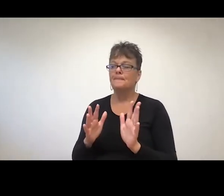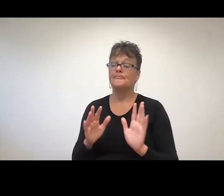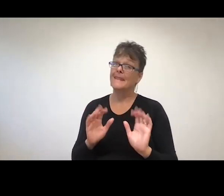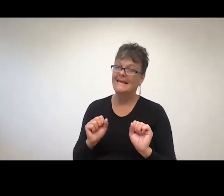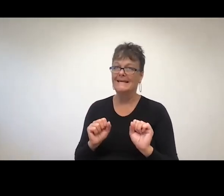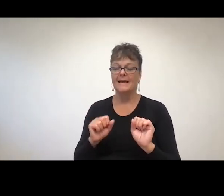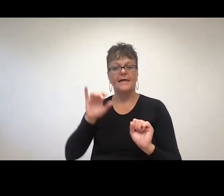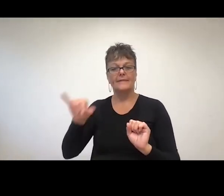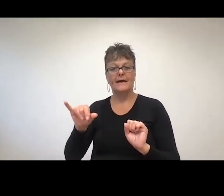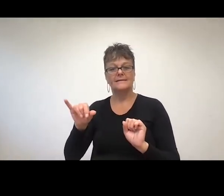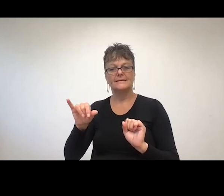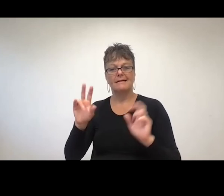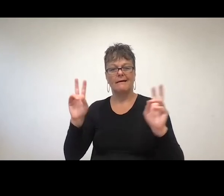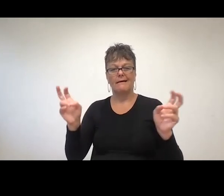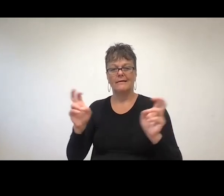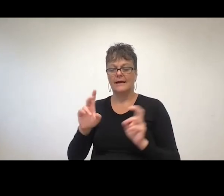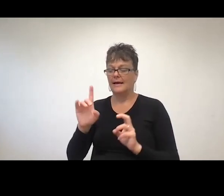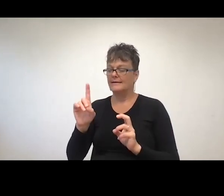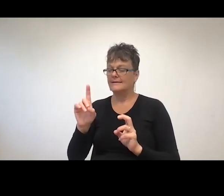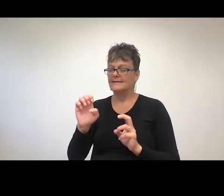work, is to move away from